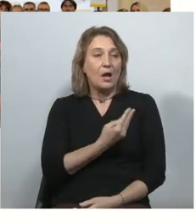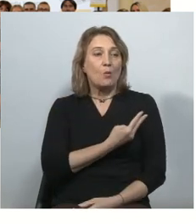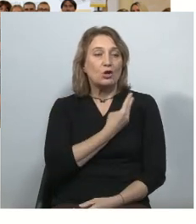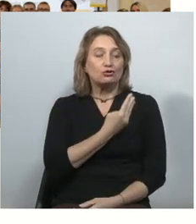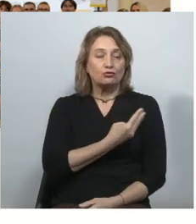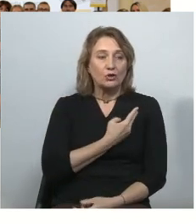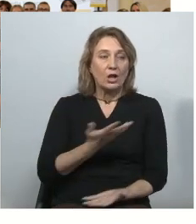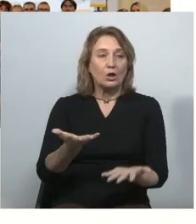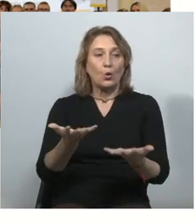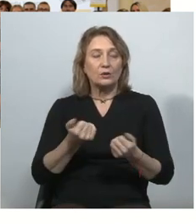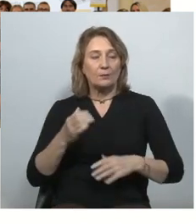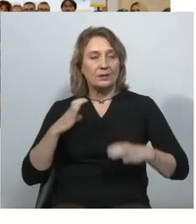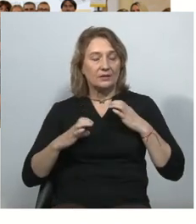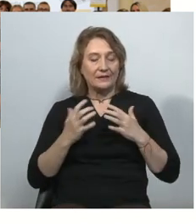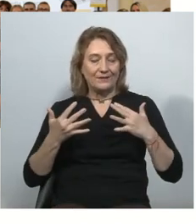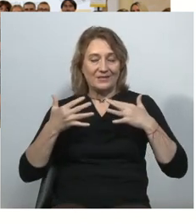The aim was